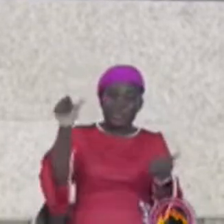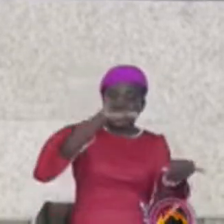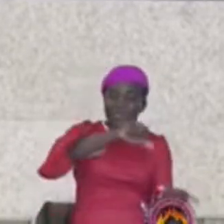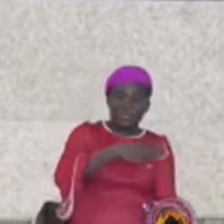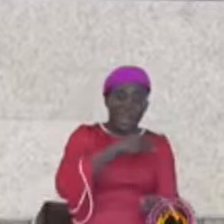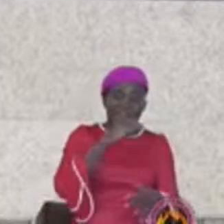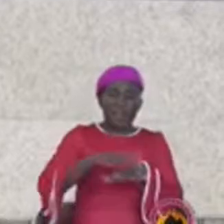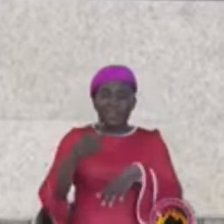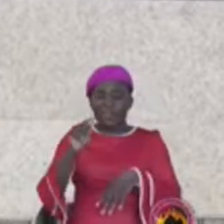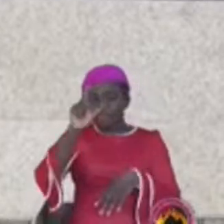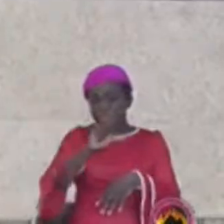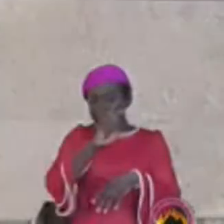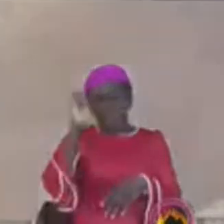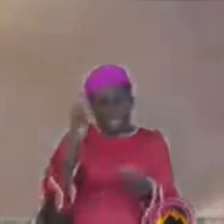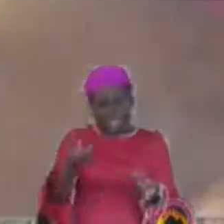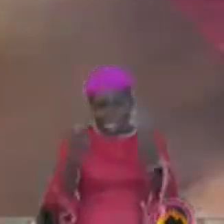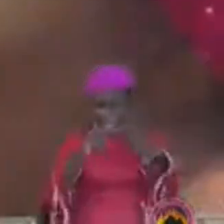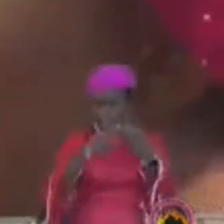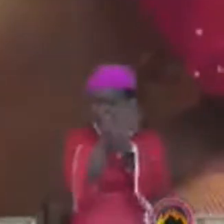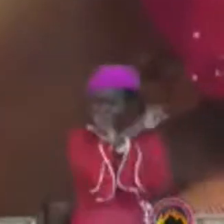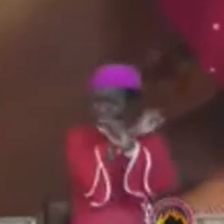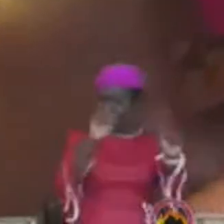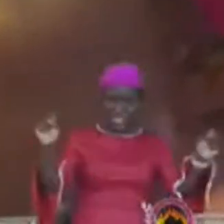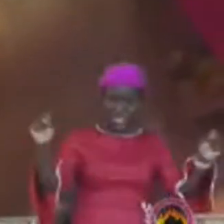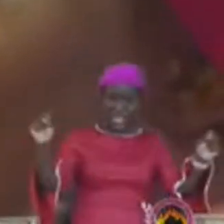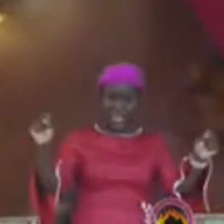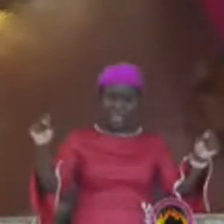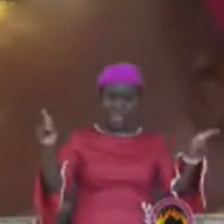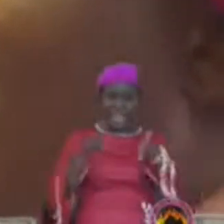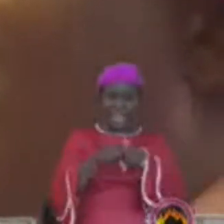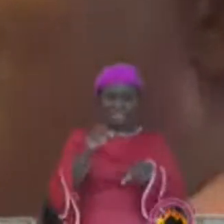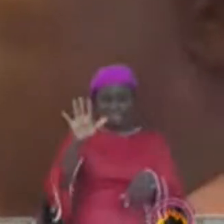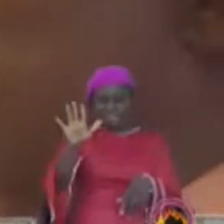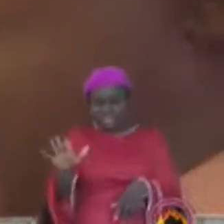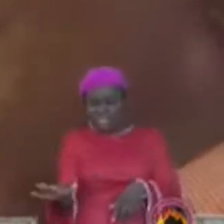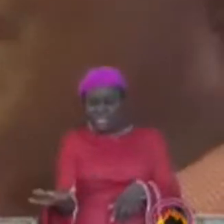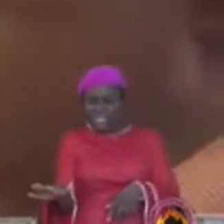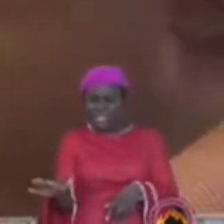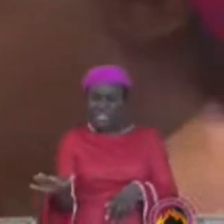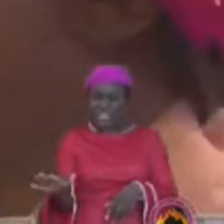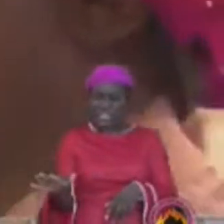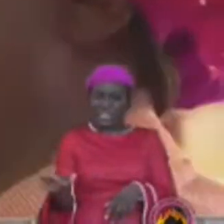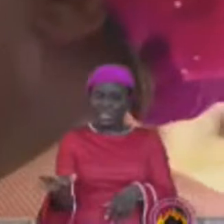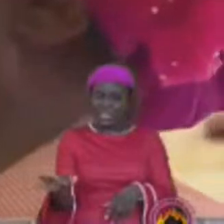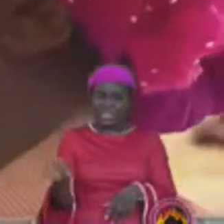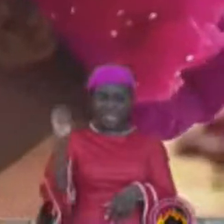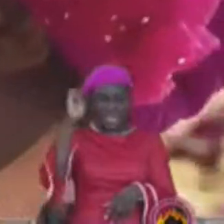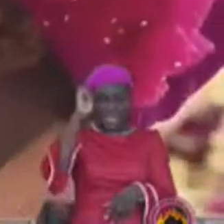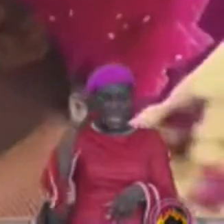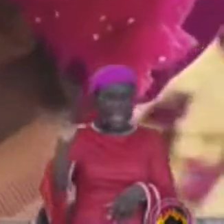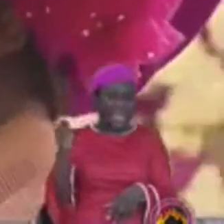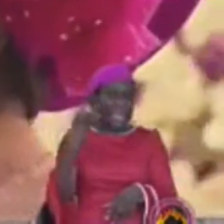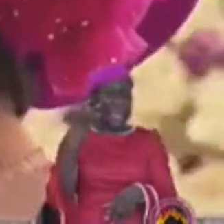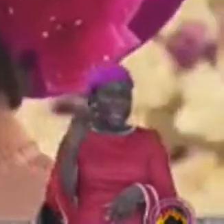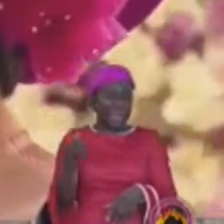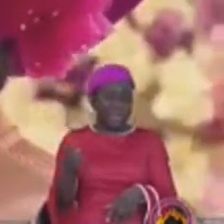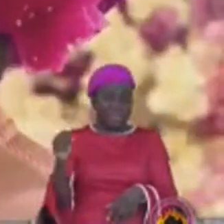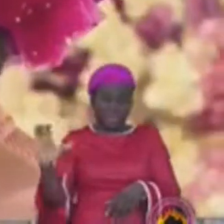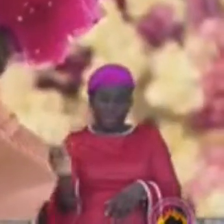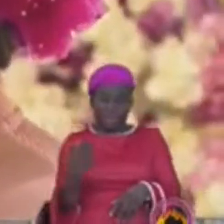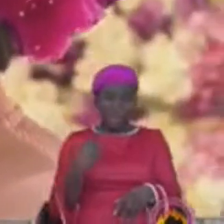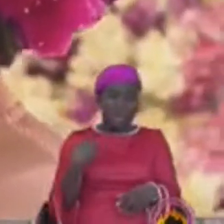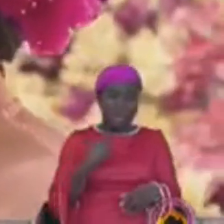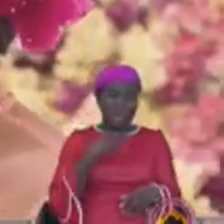to save. Like a child, a spirit flies to his home in paradise. Through